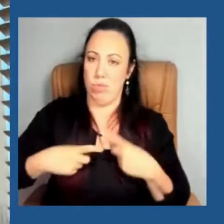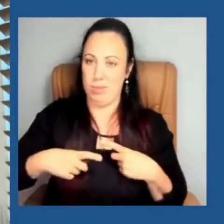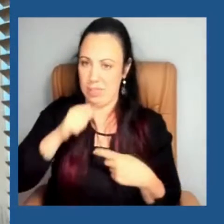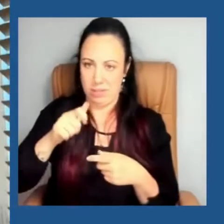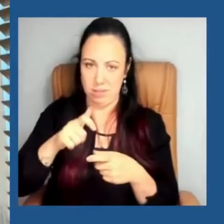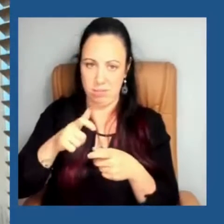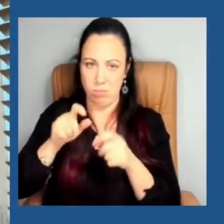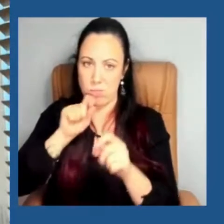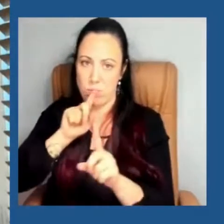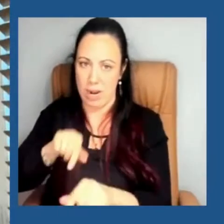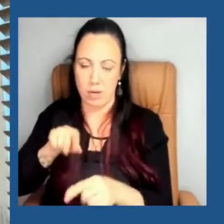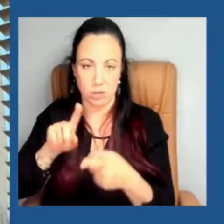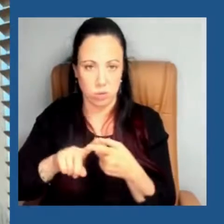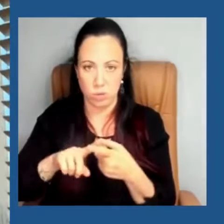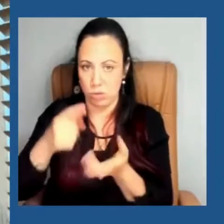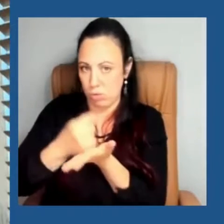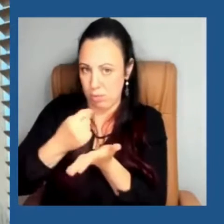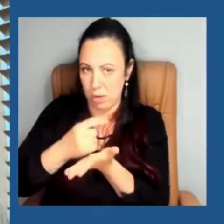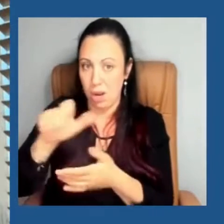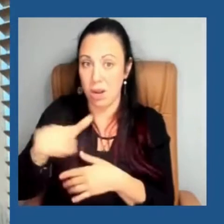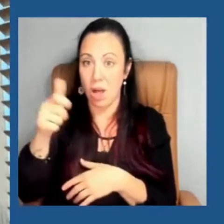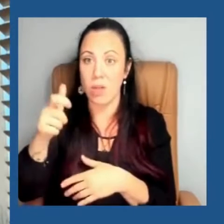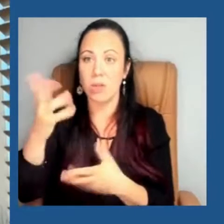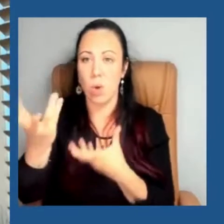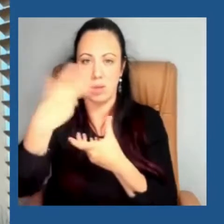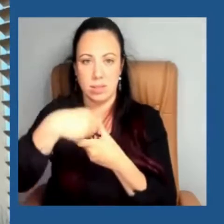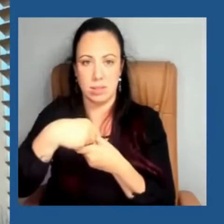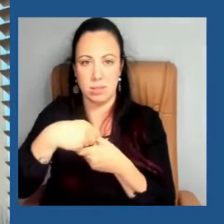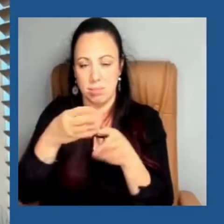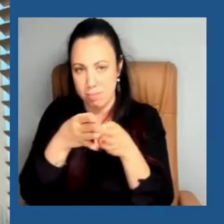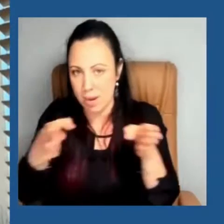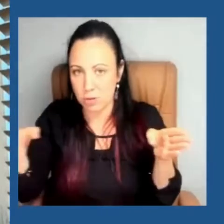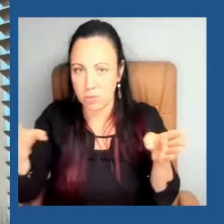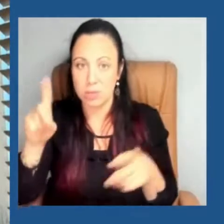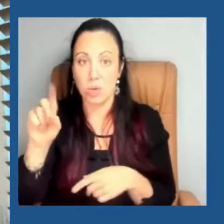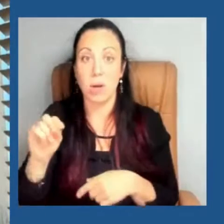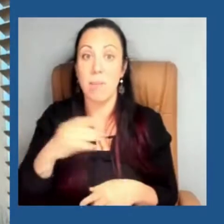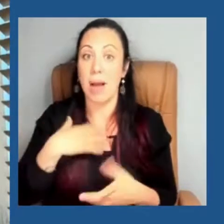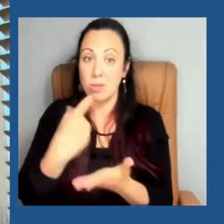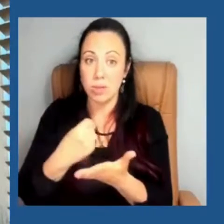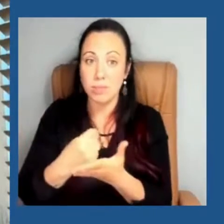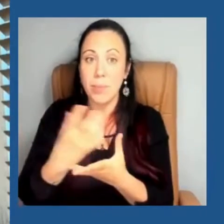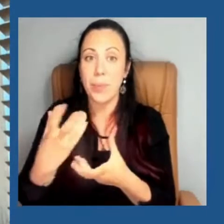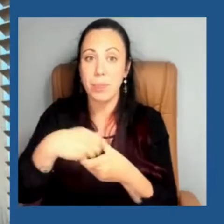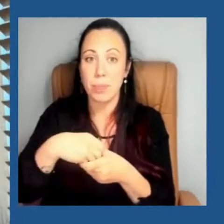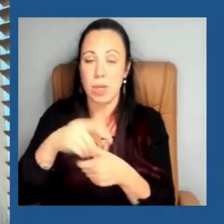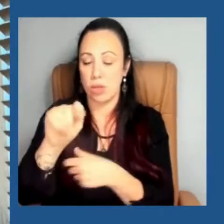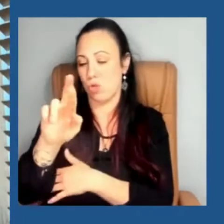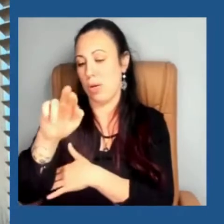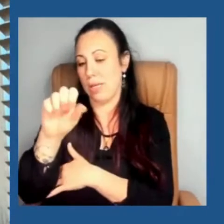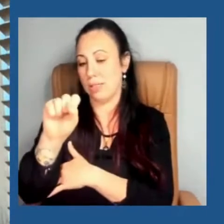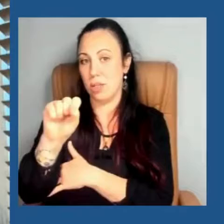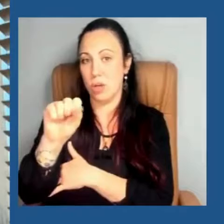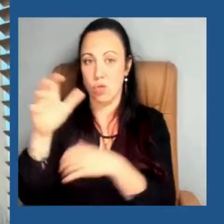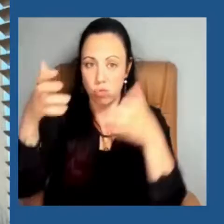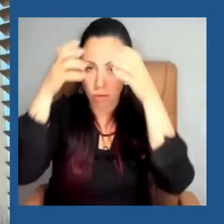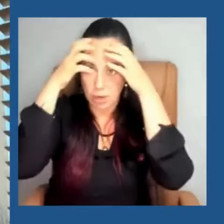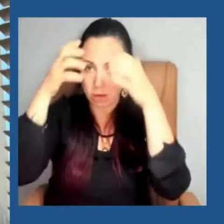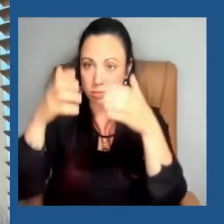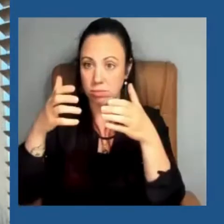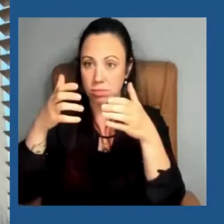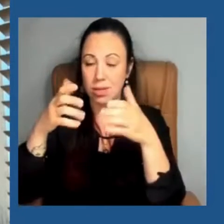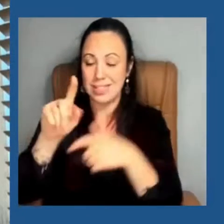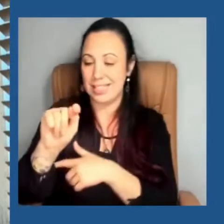autism spectrum disorders. The treatments I work with include transcranial magnetic stimulation, or TMS for